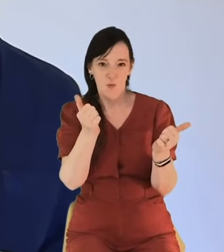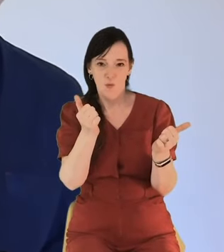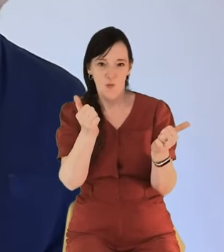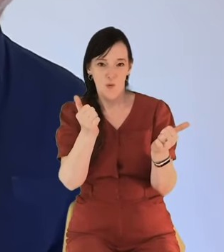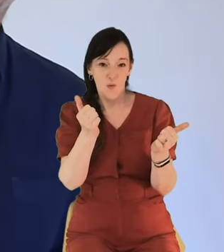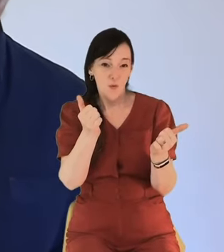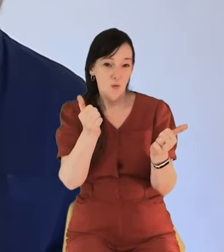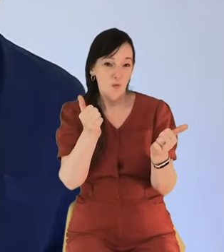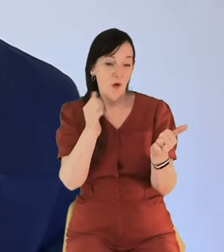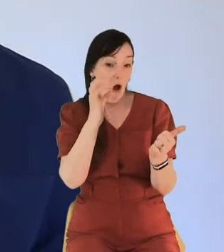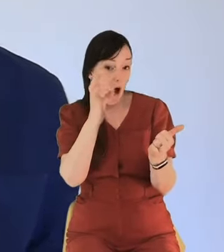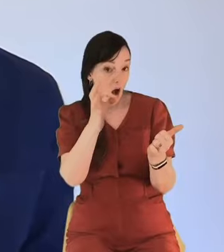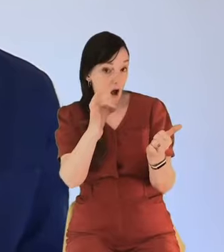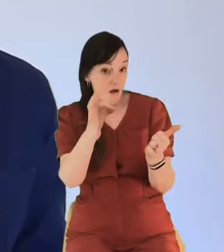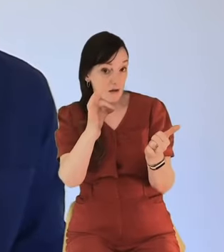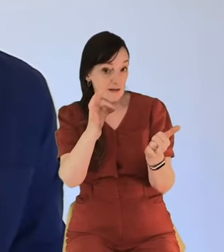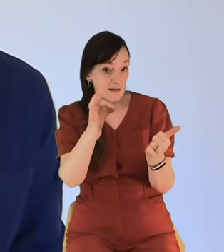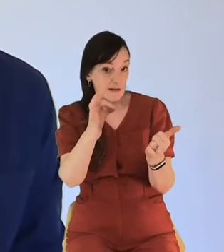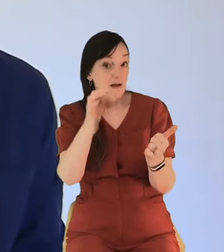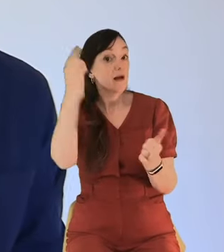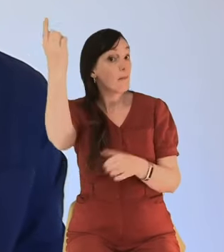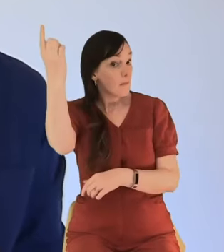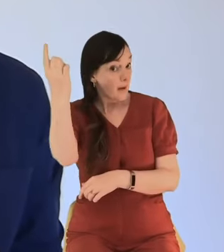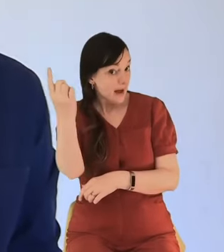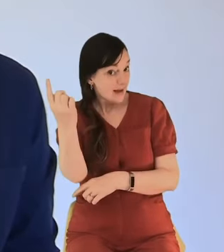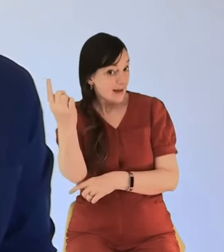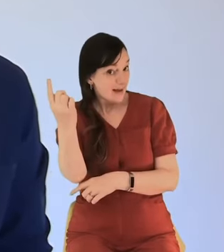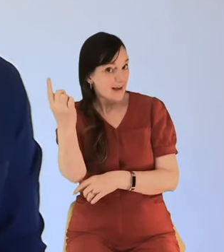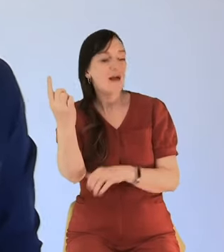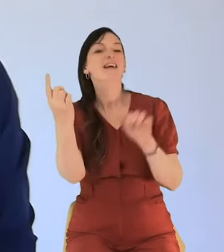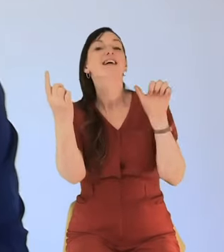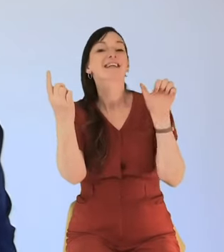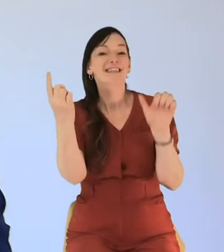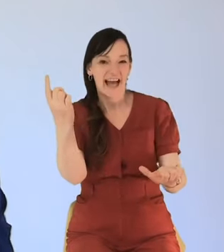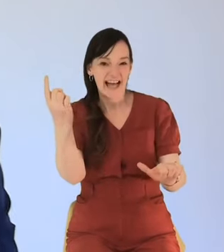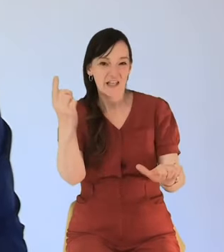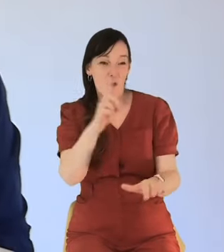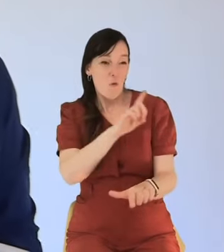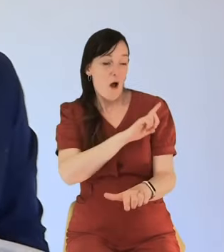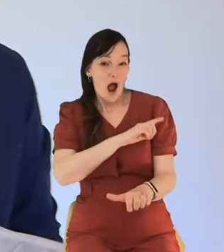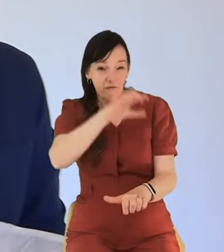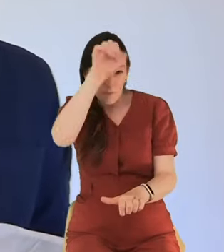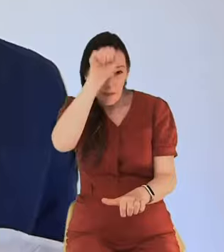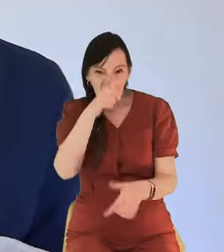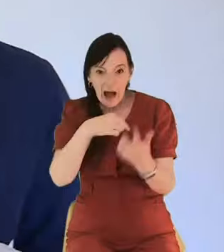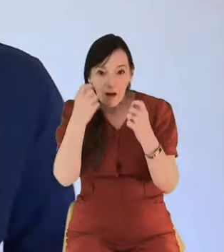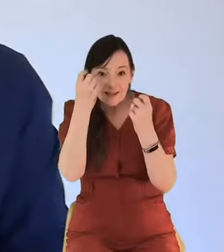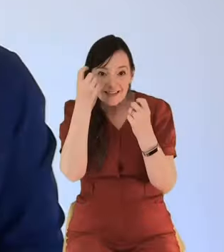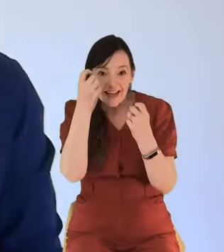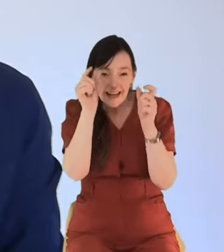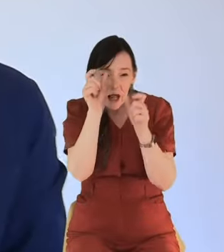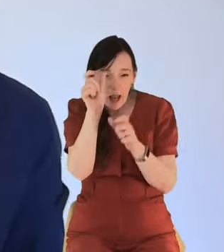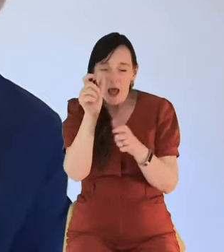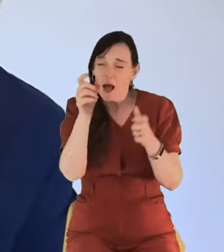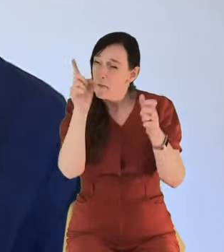So will he come back? Yes. Because salvation is bigger than we think. The coming back is